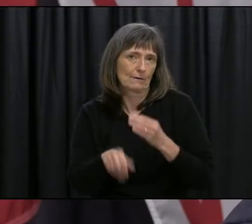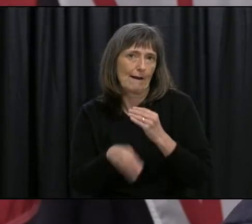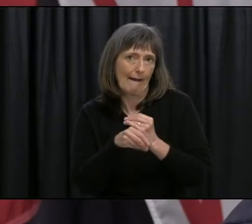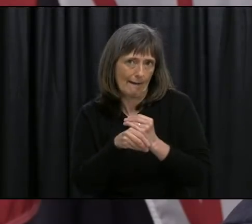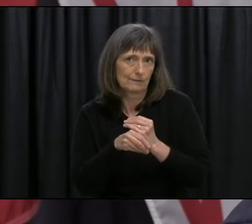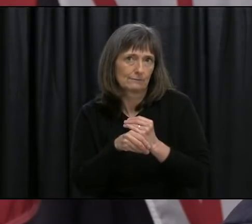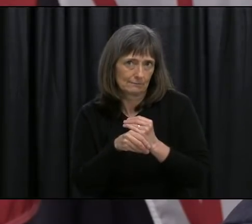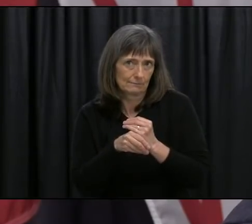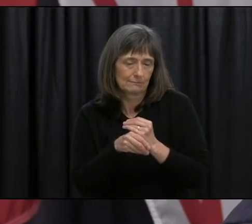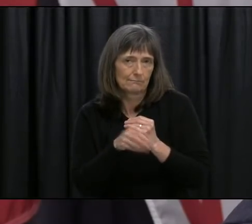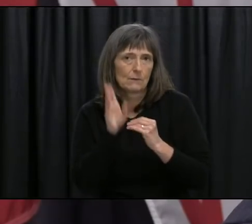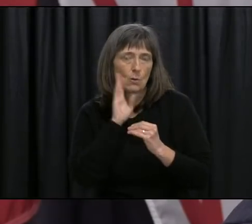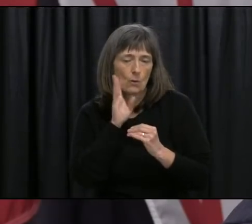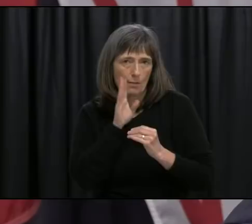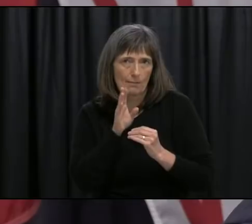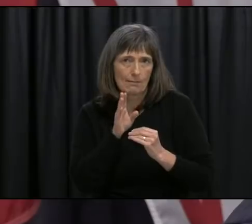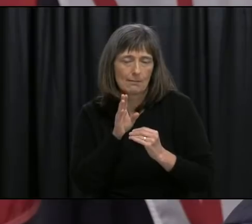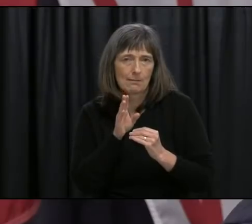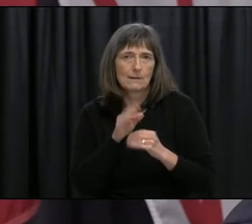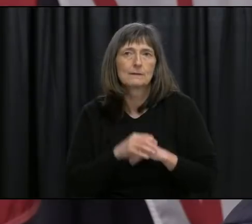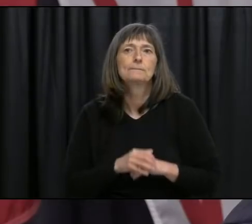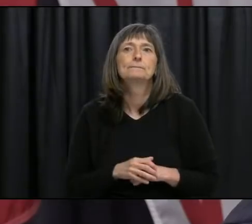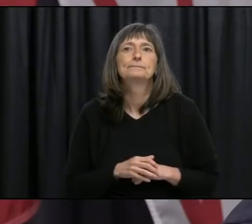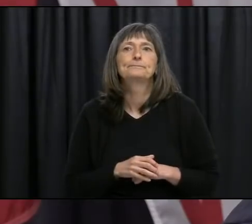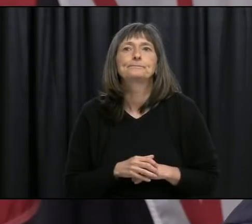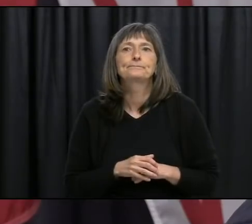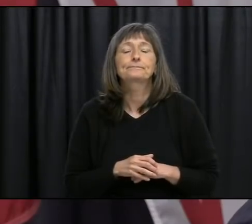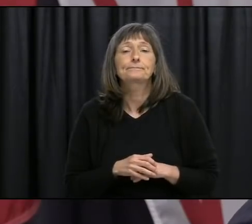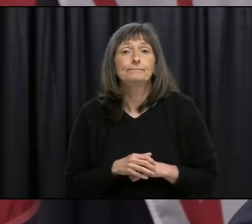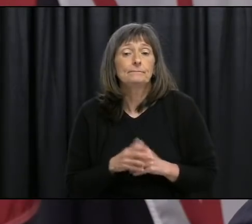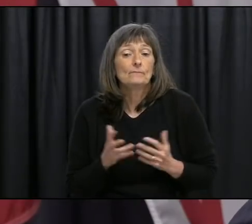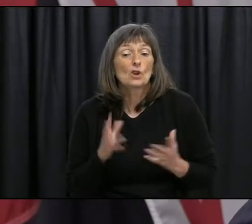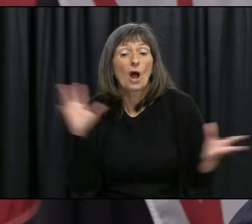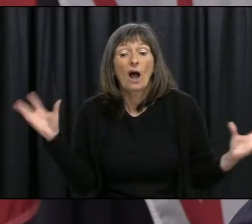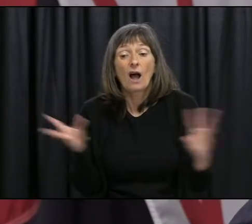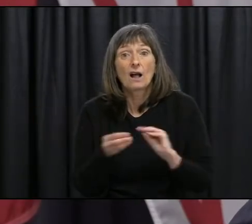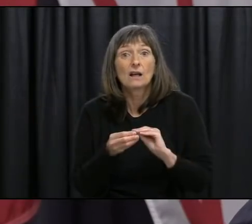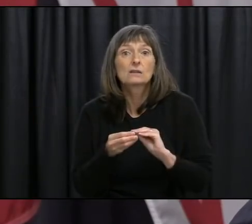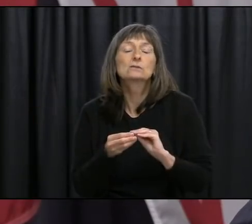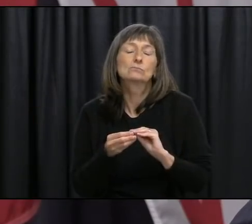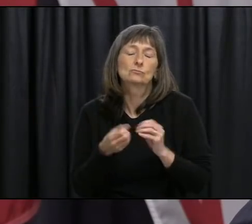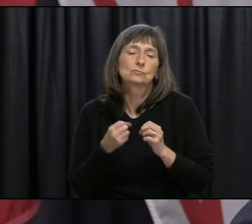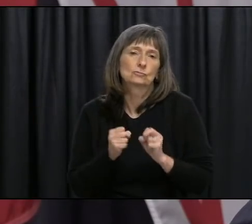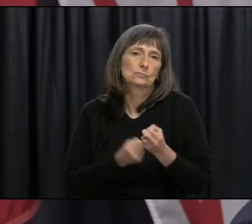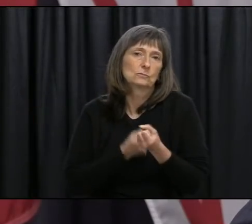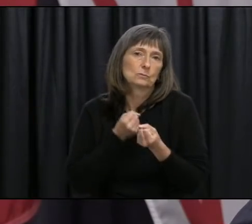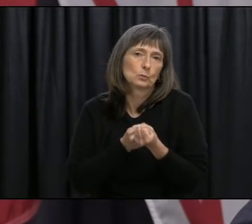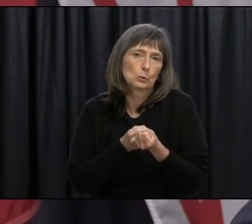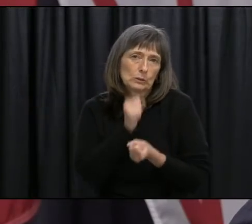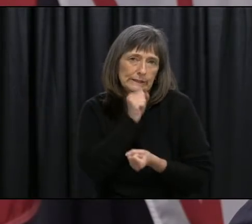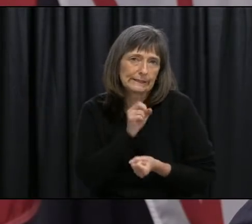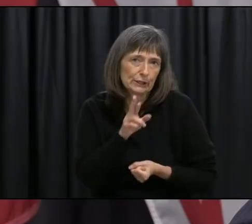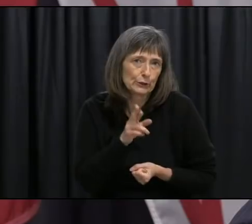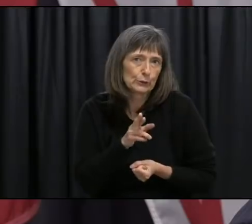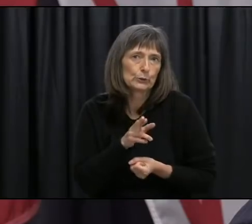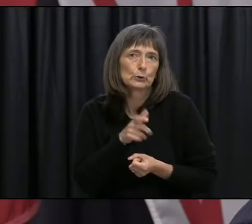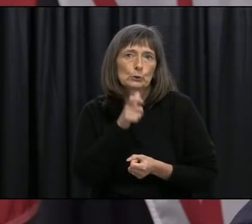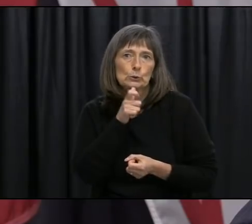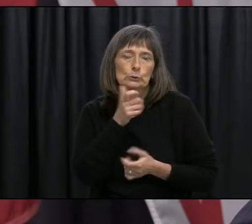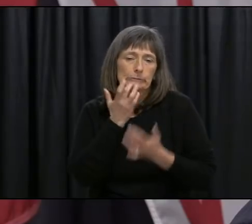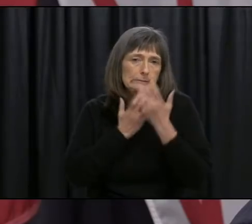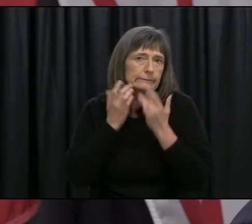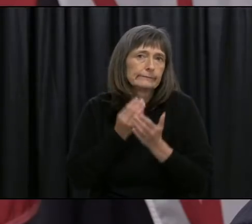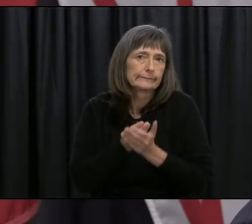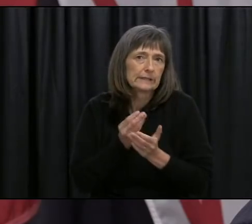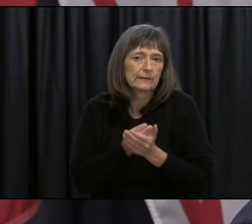existing benefits that you would normally get. So all in all, this is a way to help support some of the most vulnerable residents and the extra